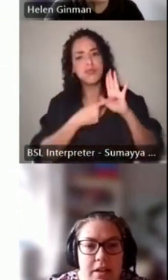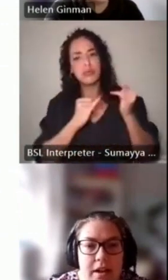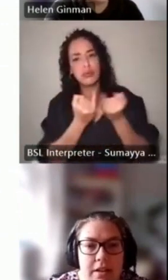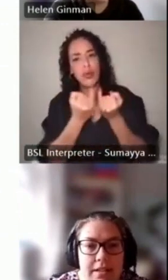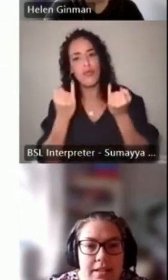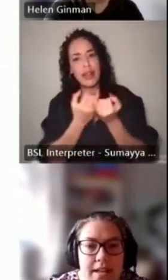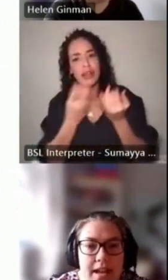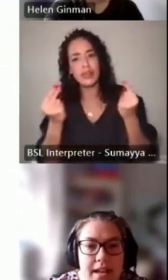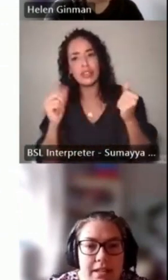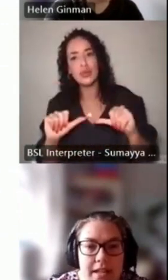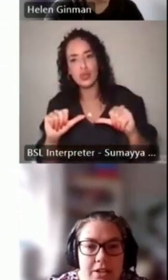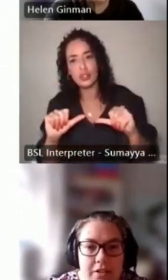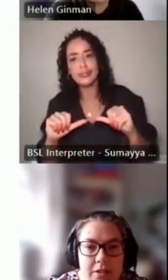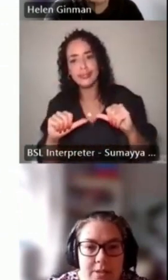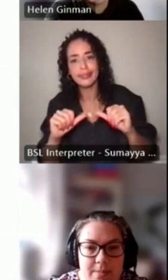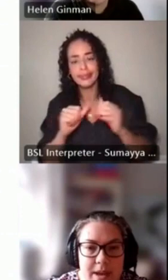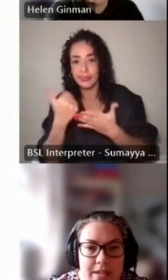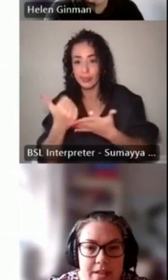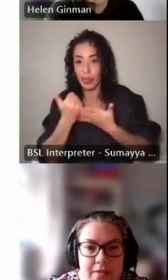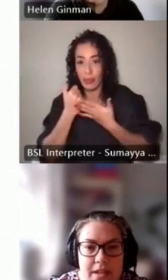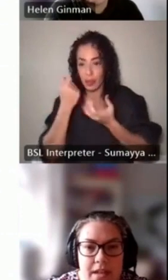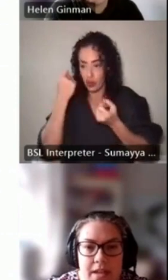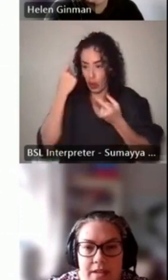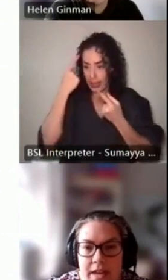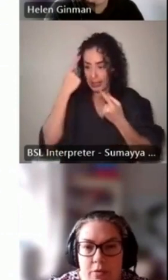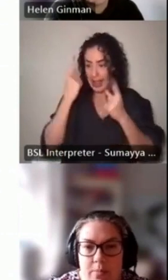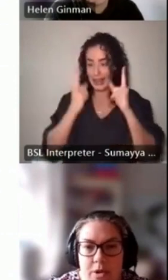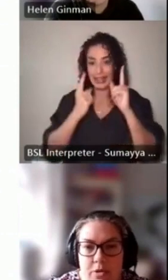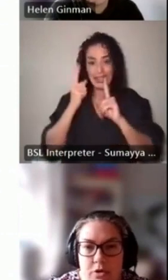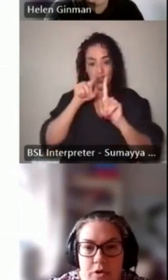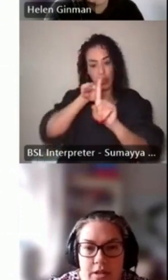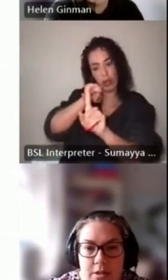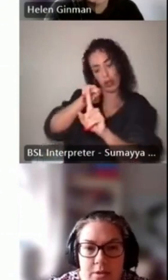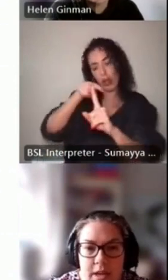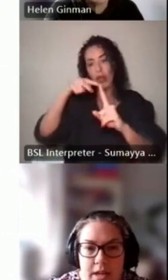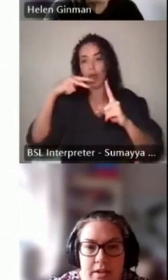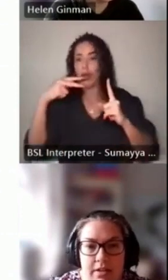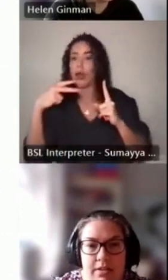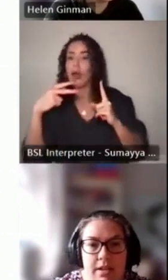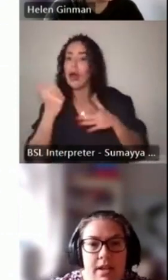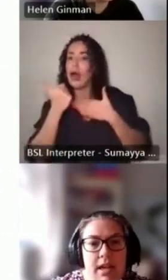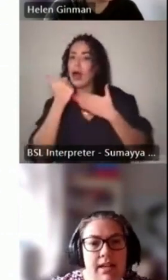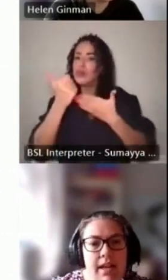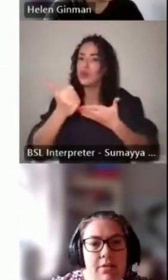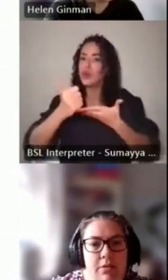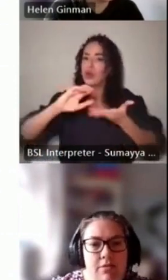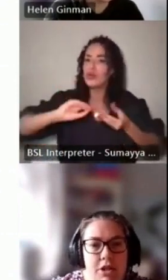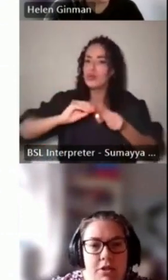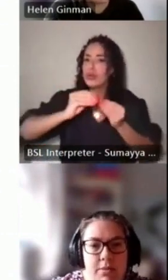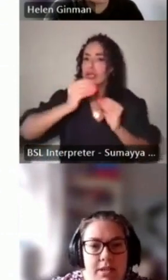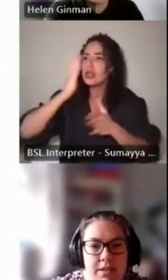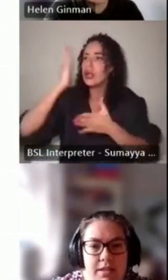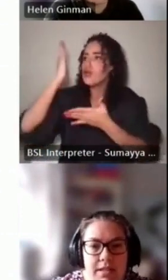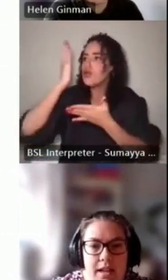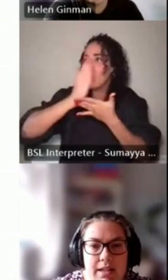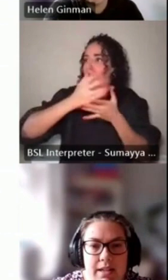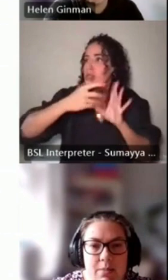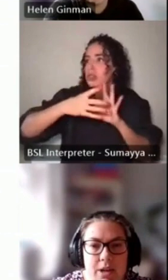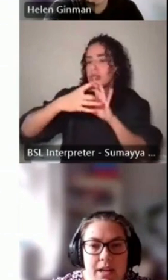us to understand each other's perspectives. They help build trust between us, and they help to